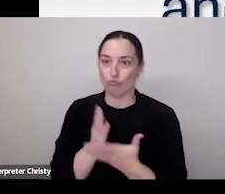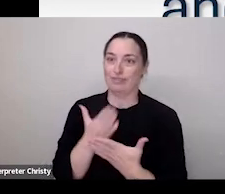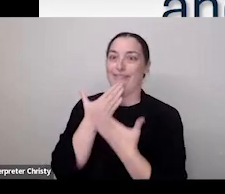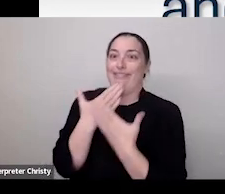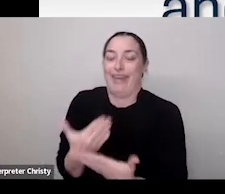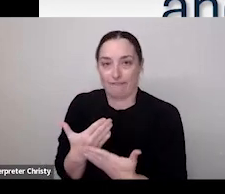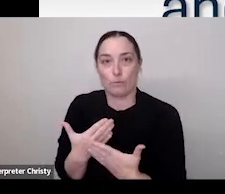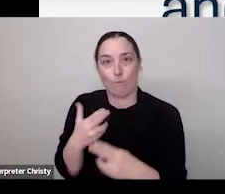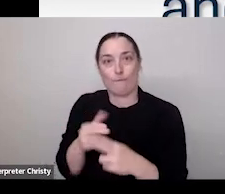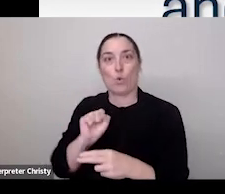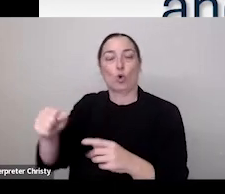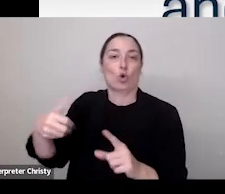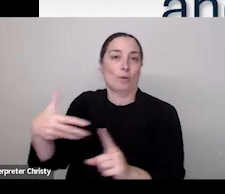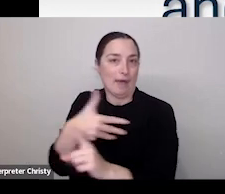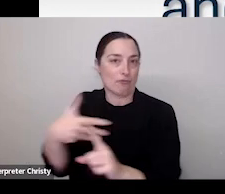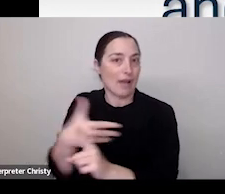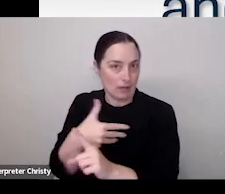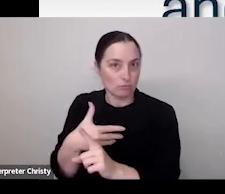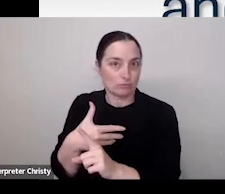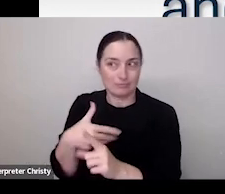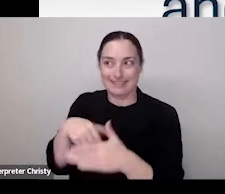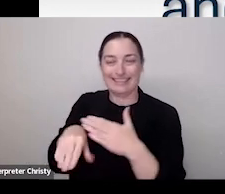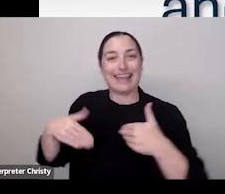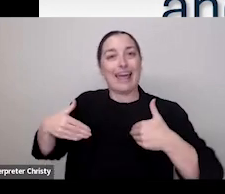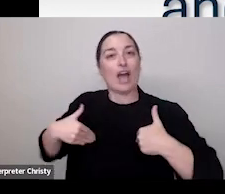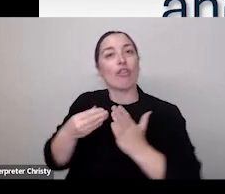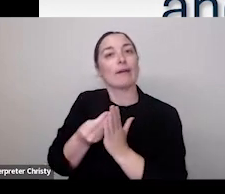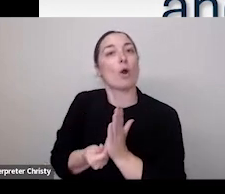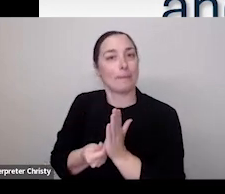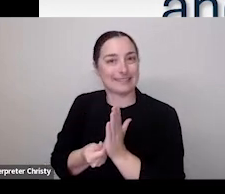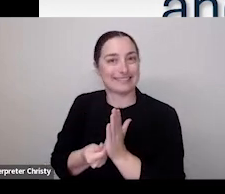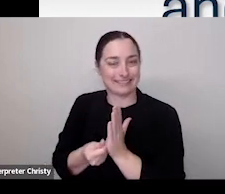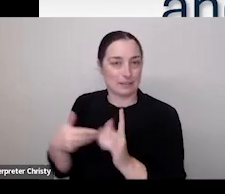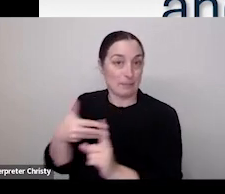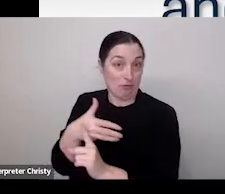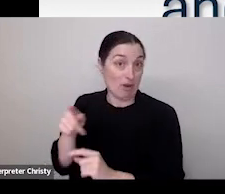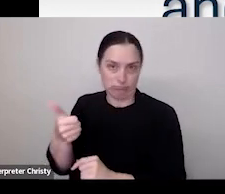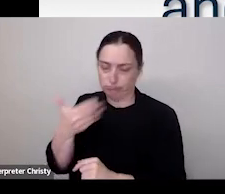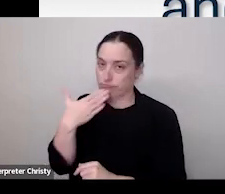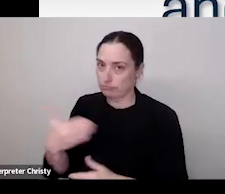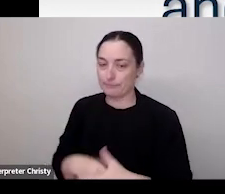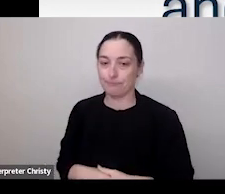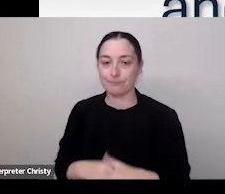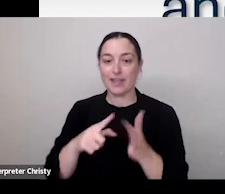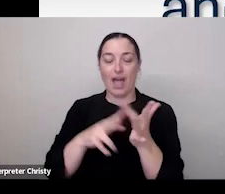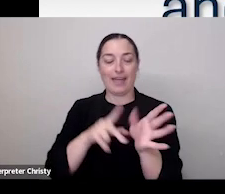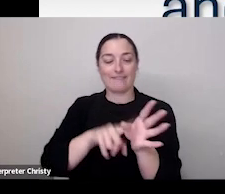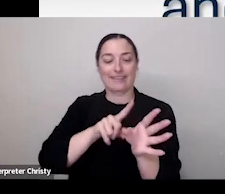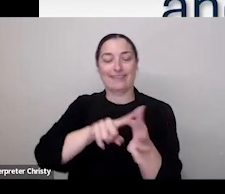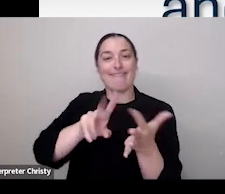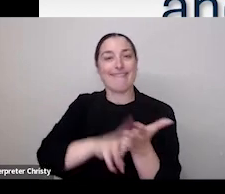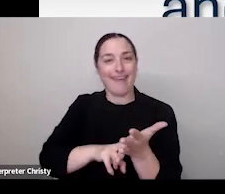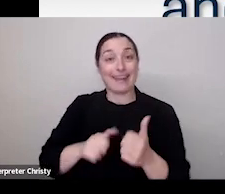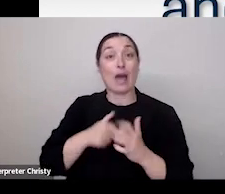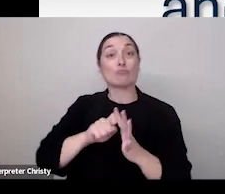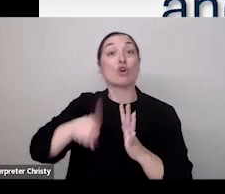her background as a health economist contributing to the research. Ivy Yen is our project manager who keeps